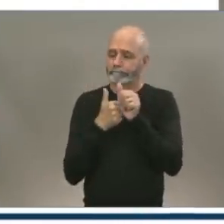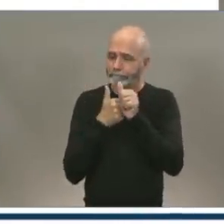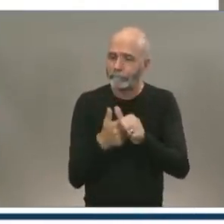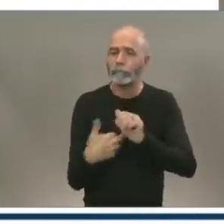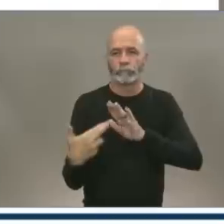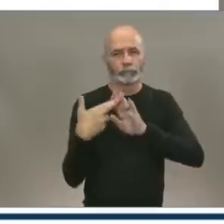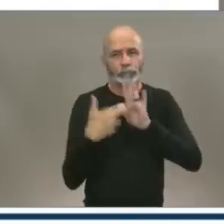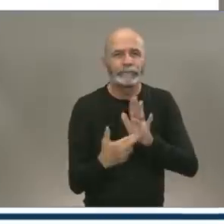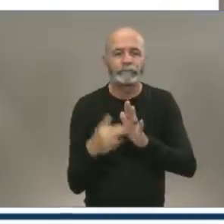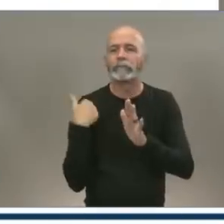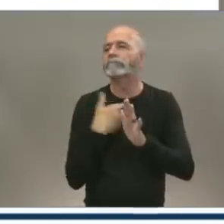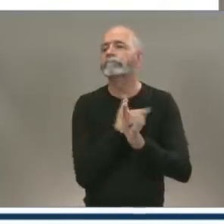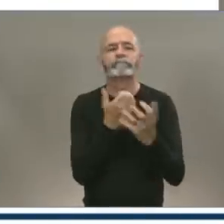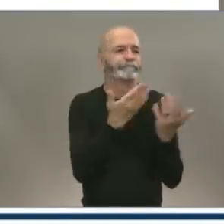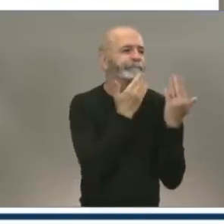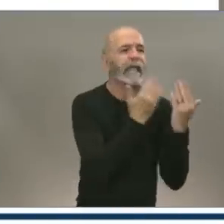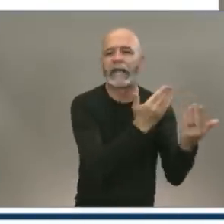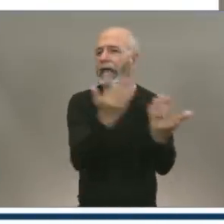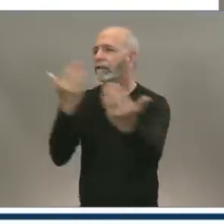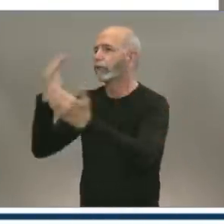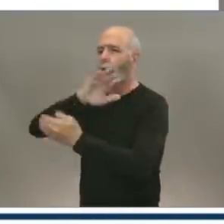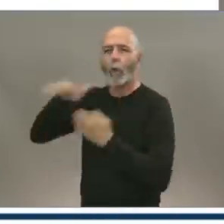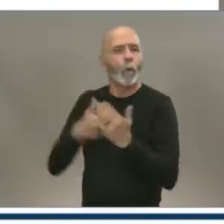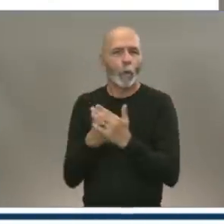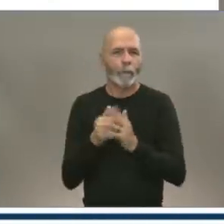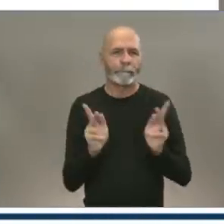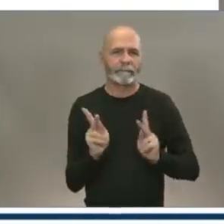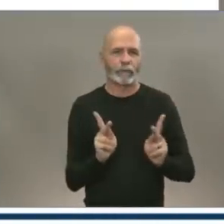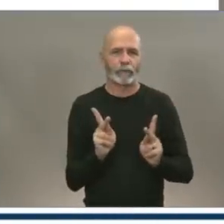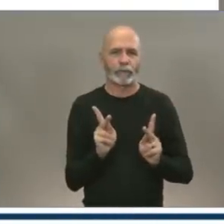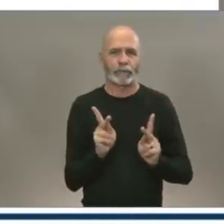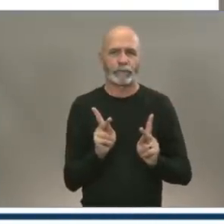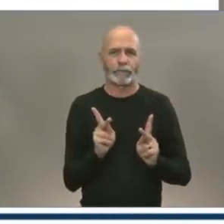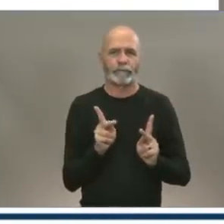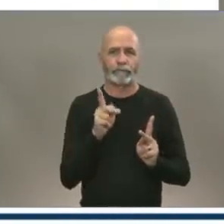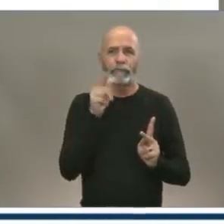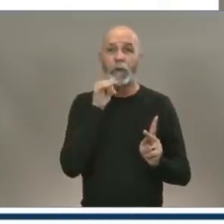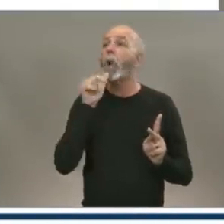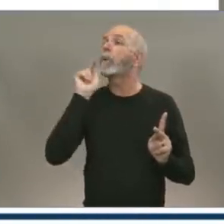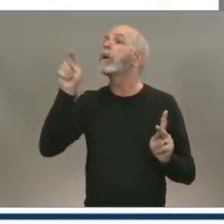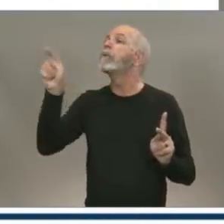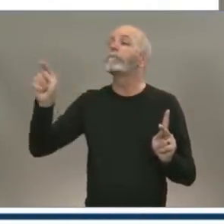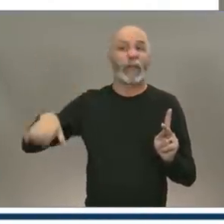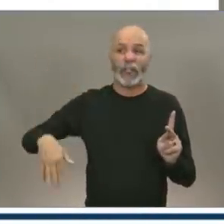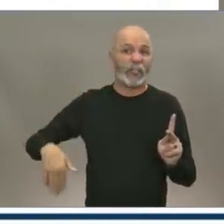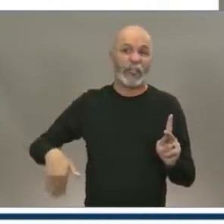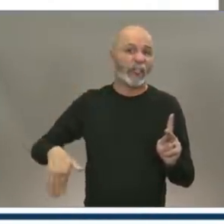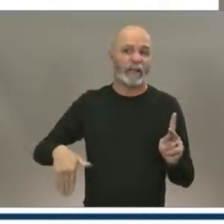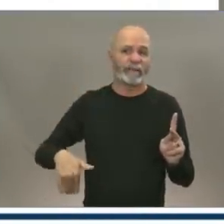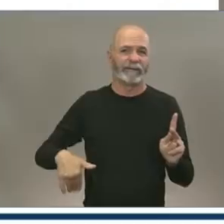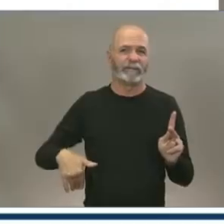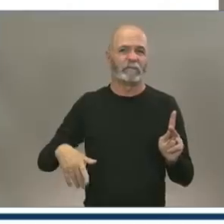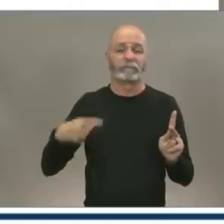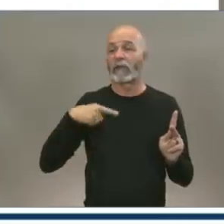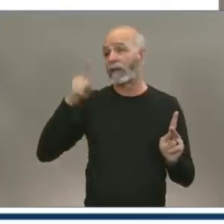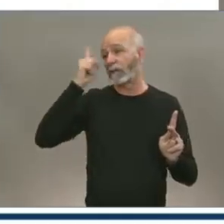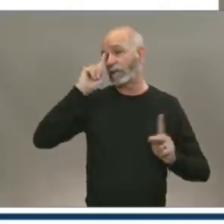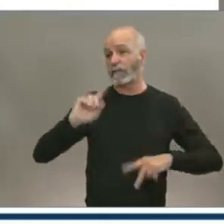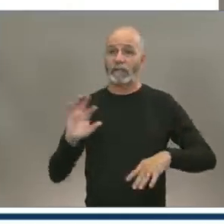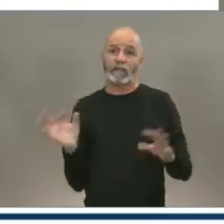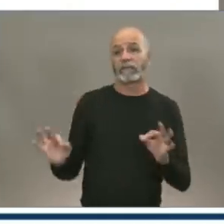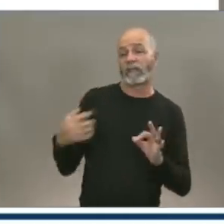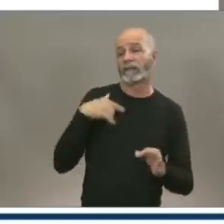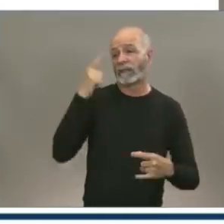you. To those who could be vaccinated but aren't, who are focusing only on themselves,